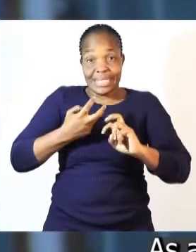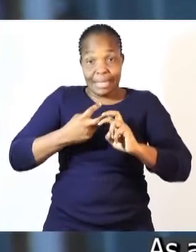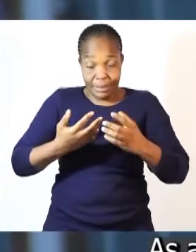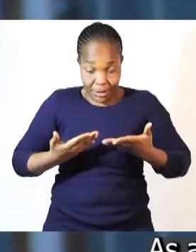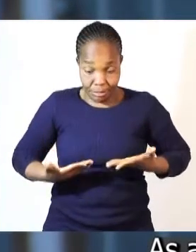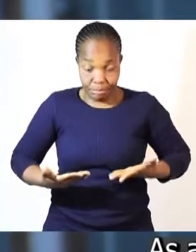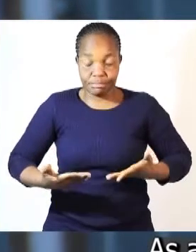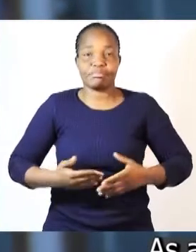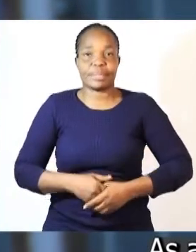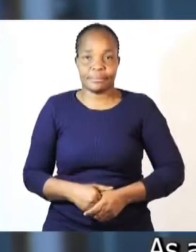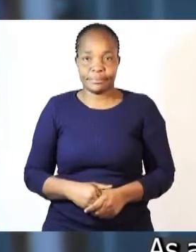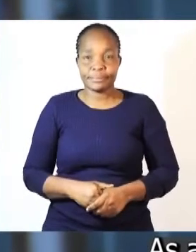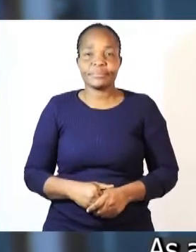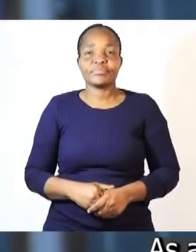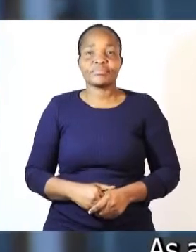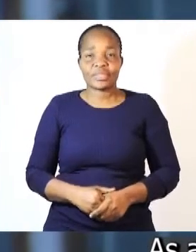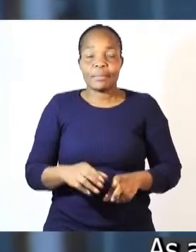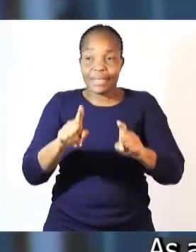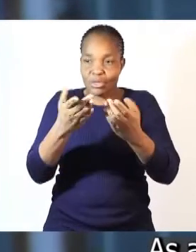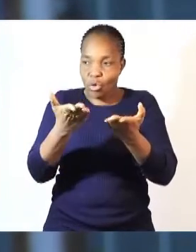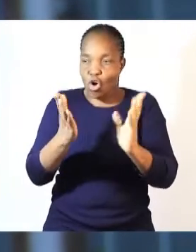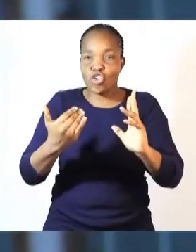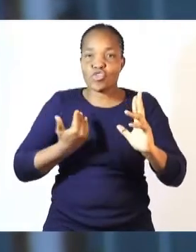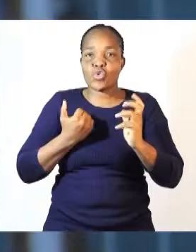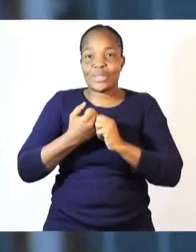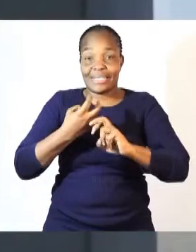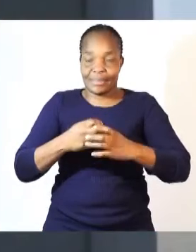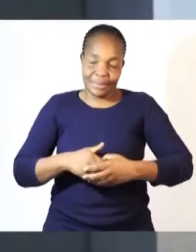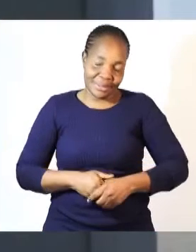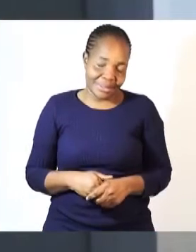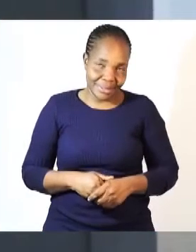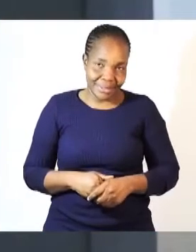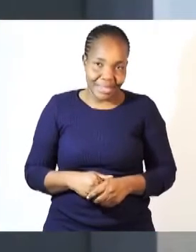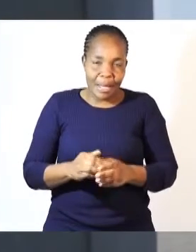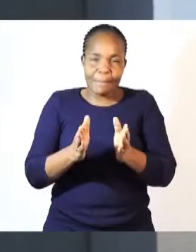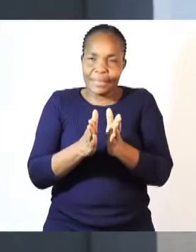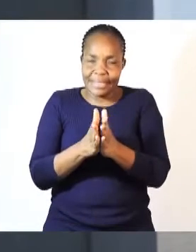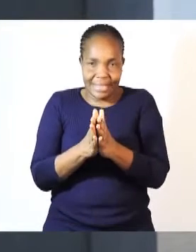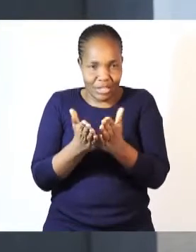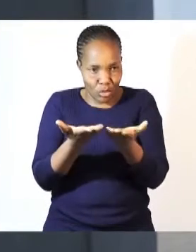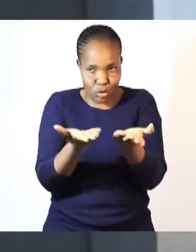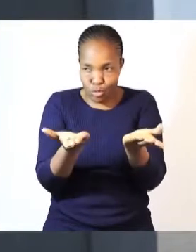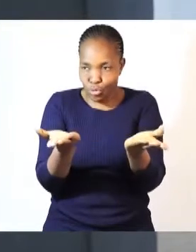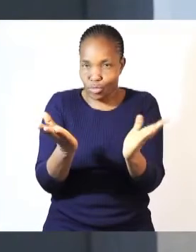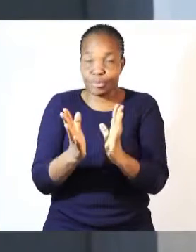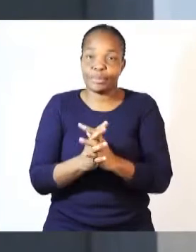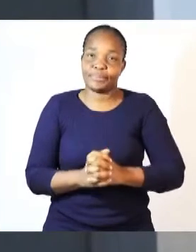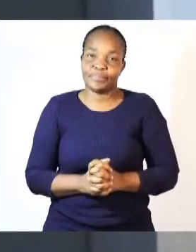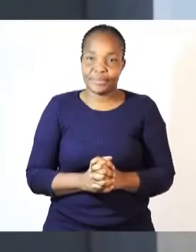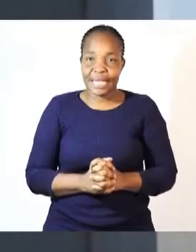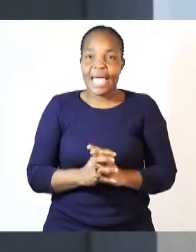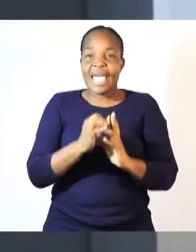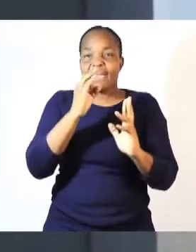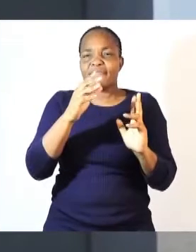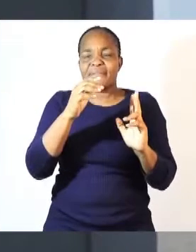I am, that's who I will be. So to my fellow youth, I have this short message for you. I know it can be